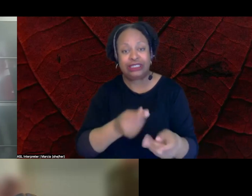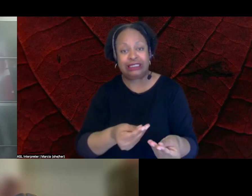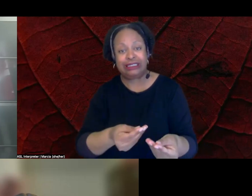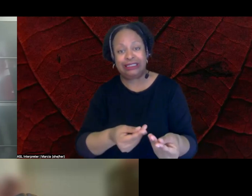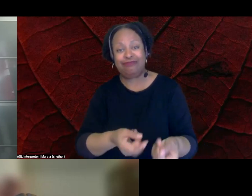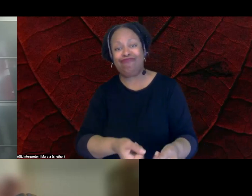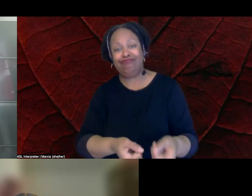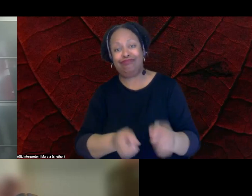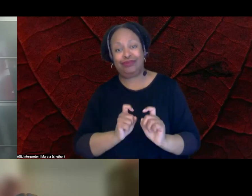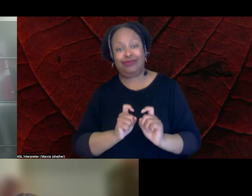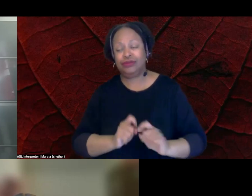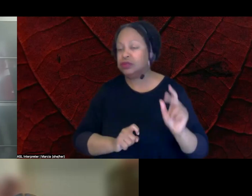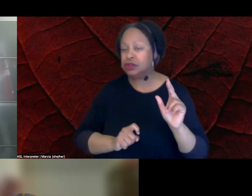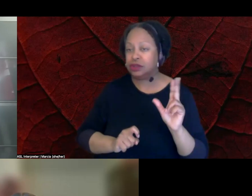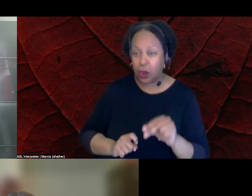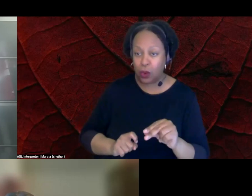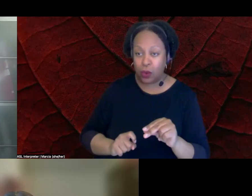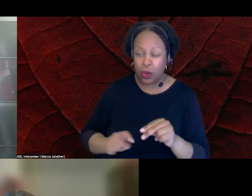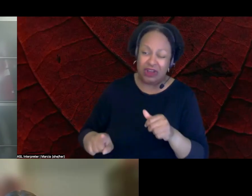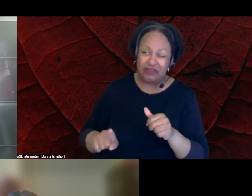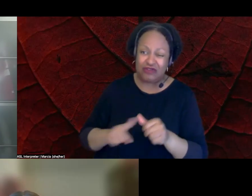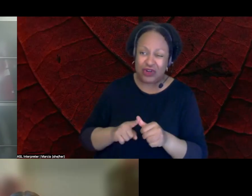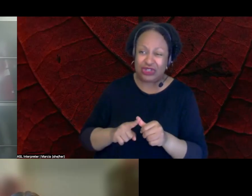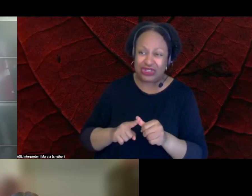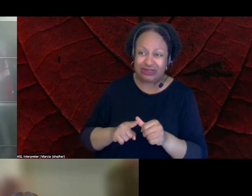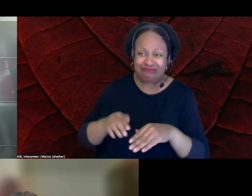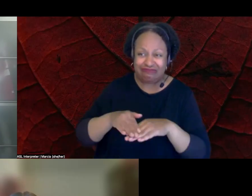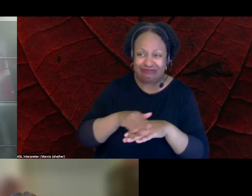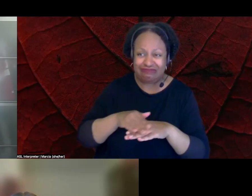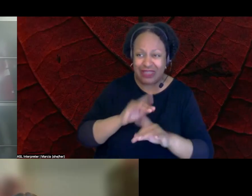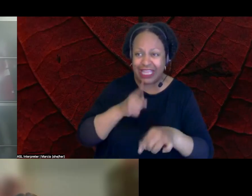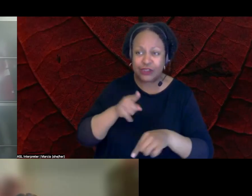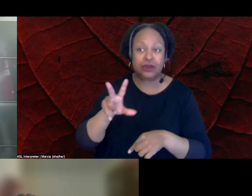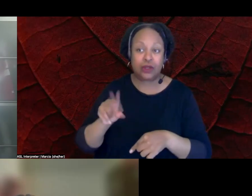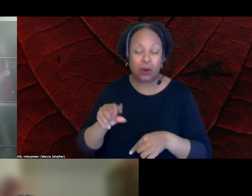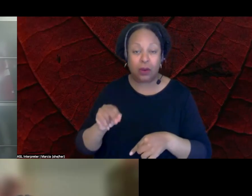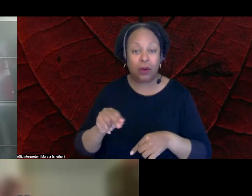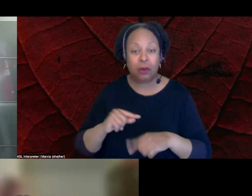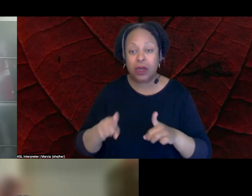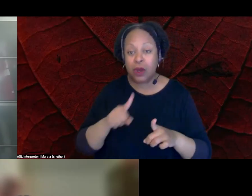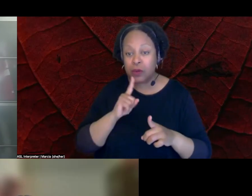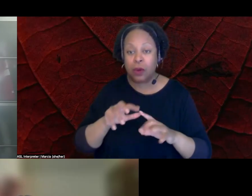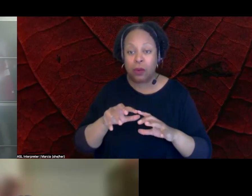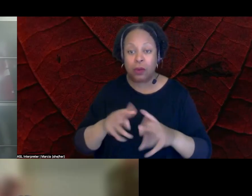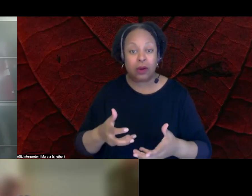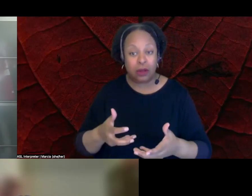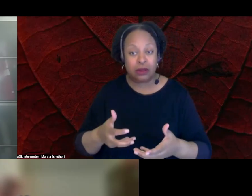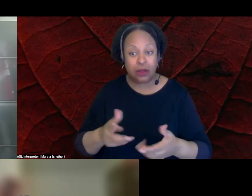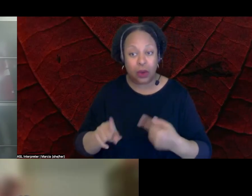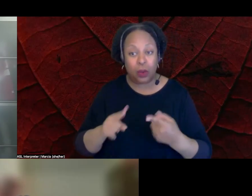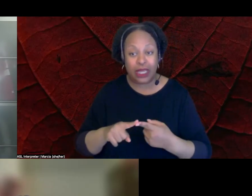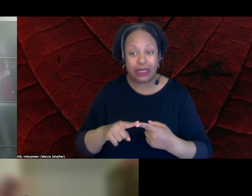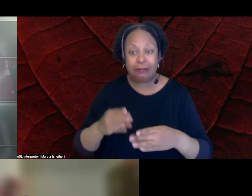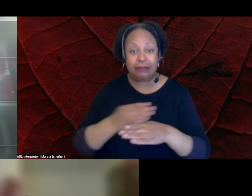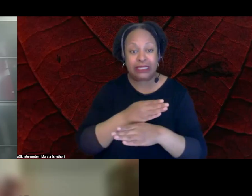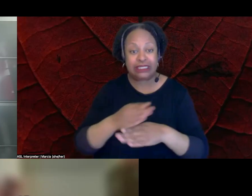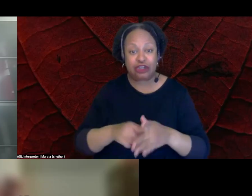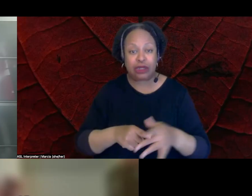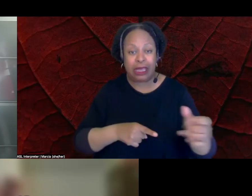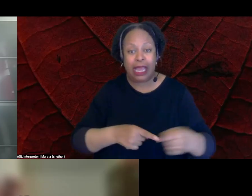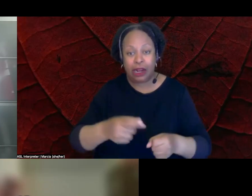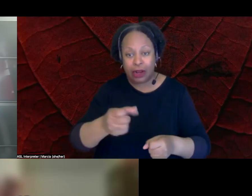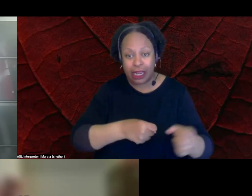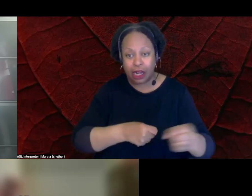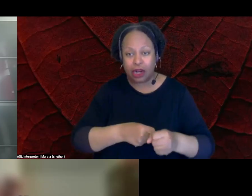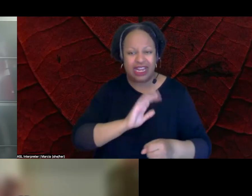And no is the initial answer. I mean, the reality being companies, as they hire their first few employees, they will never have that set